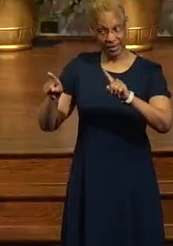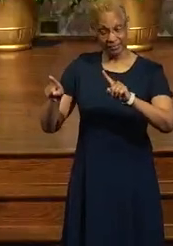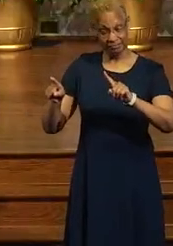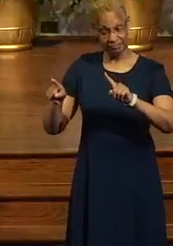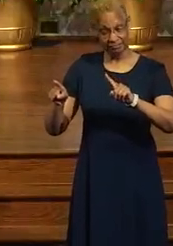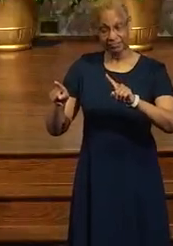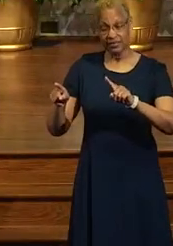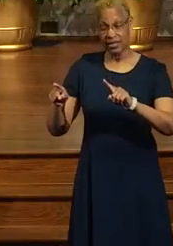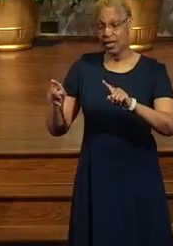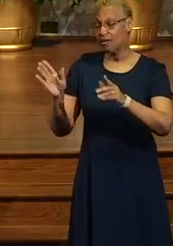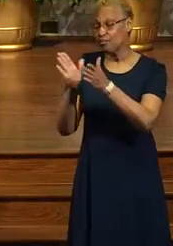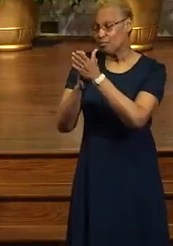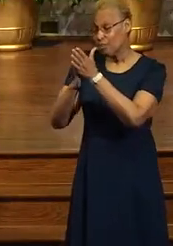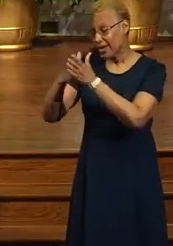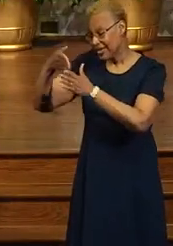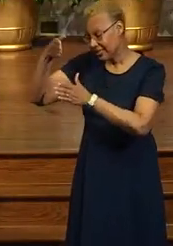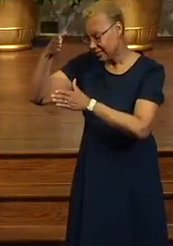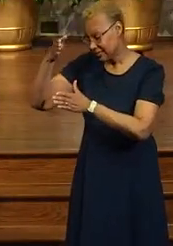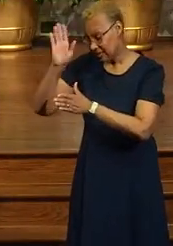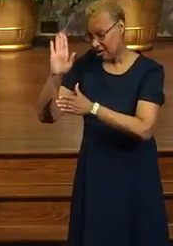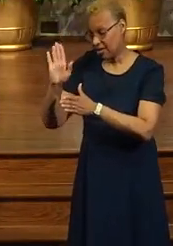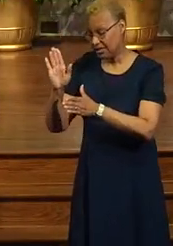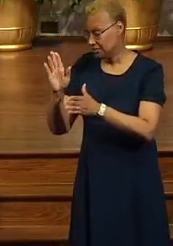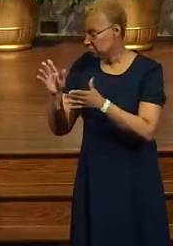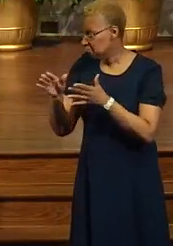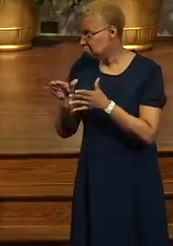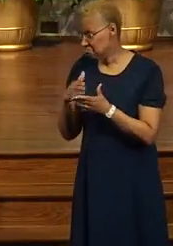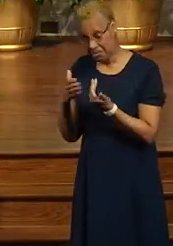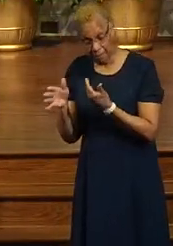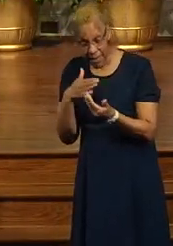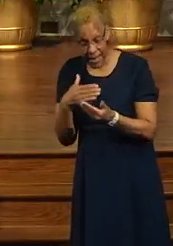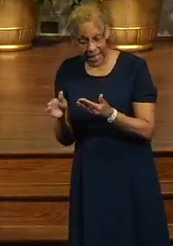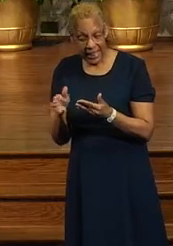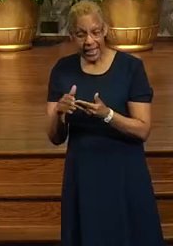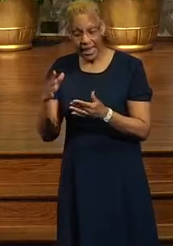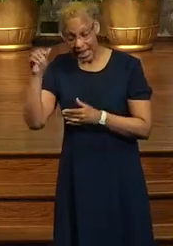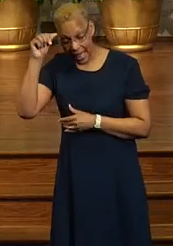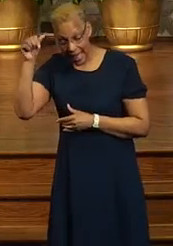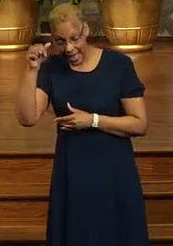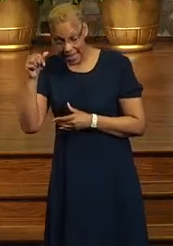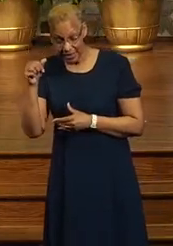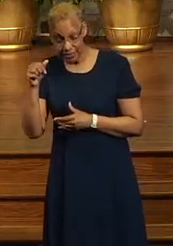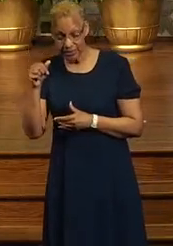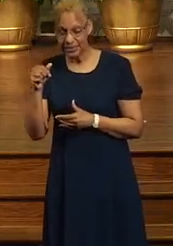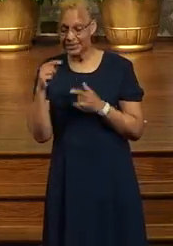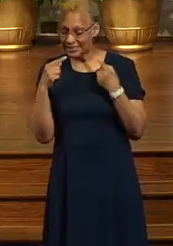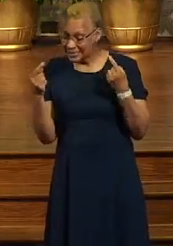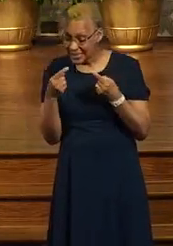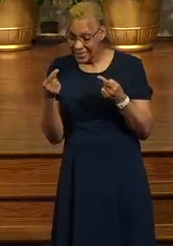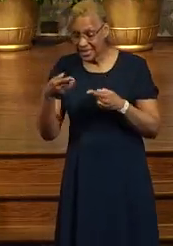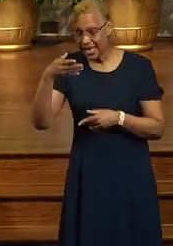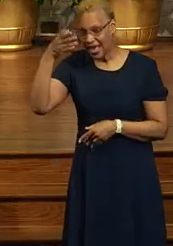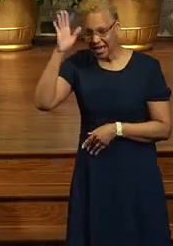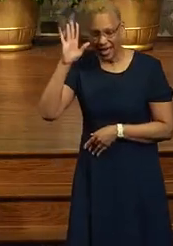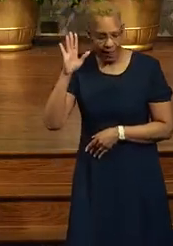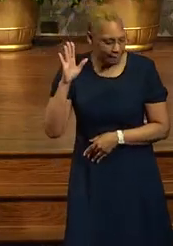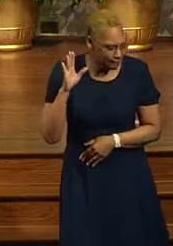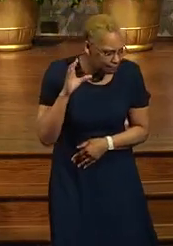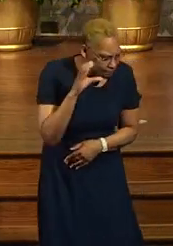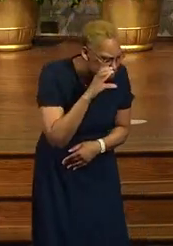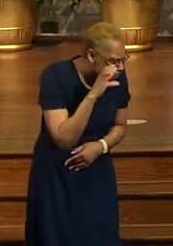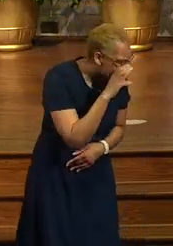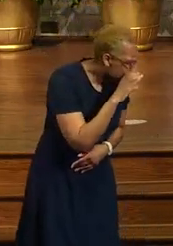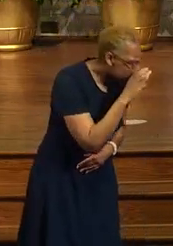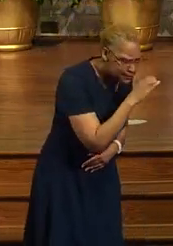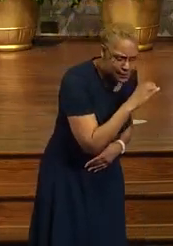Adam's damaged condition, I want you to hear this. God came looking, where are you, Adam? And